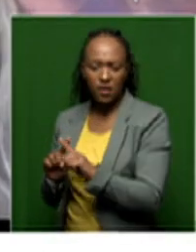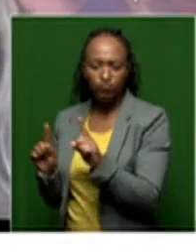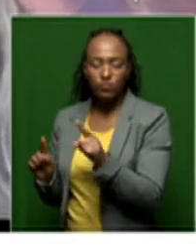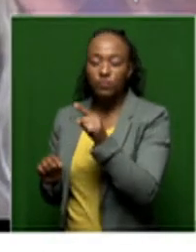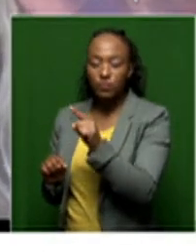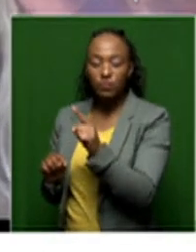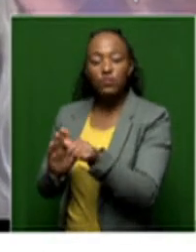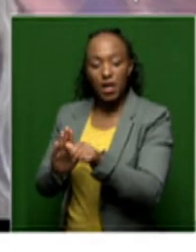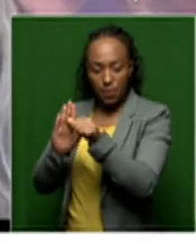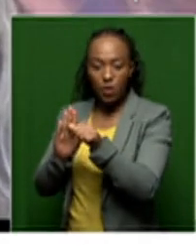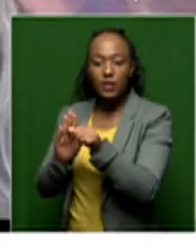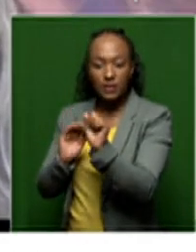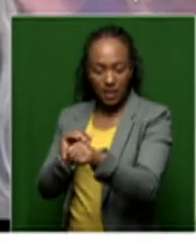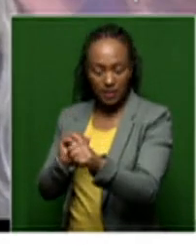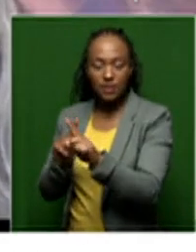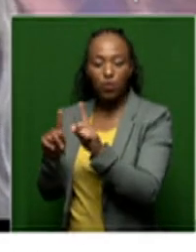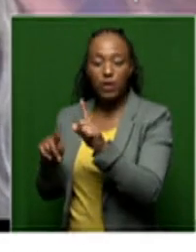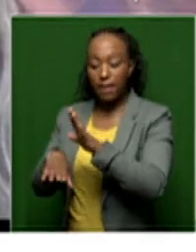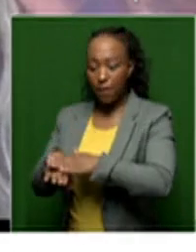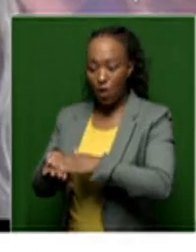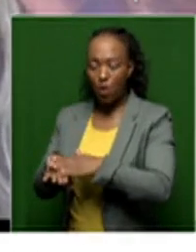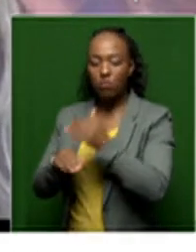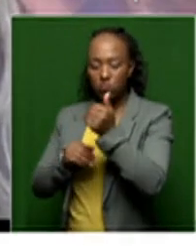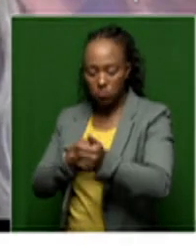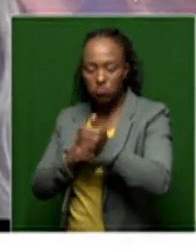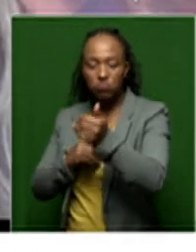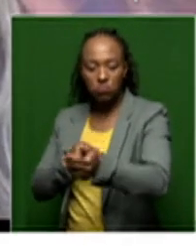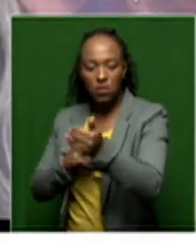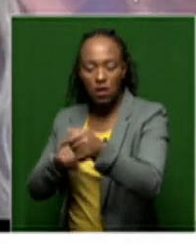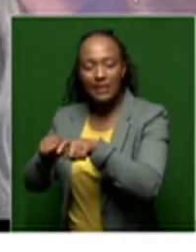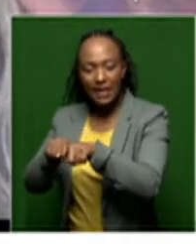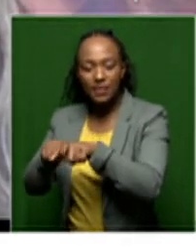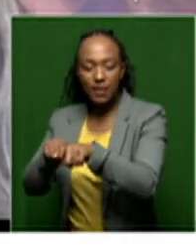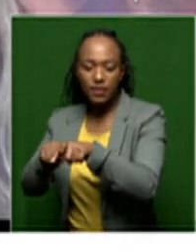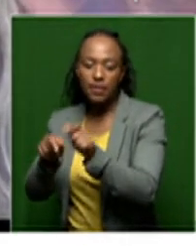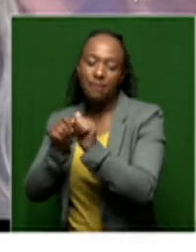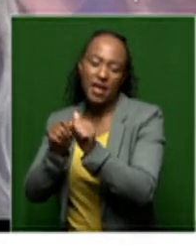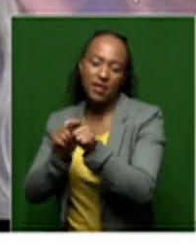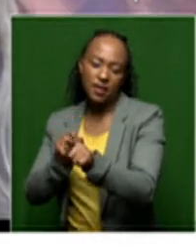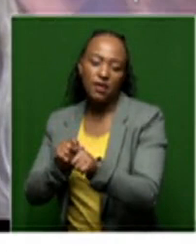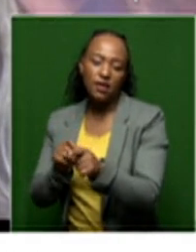it is important, is that the more regularly you test, the better. Is it something that,